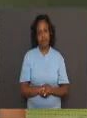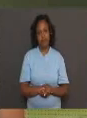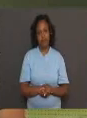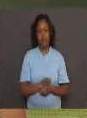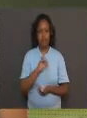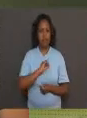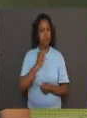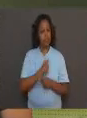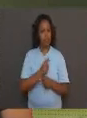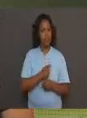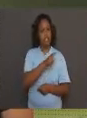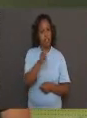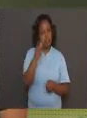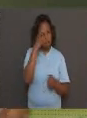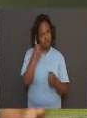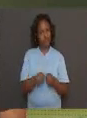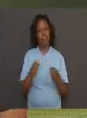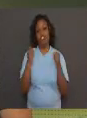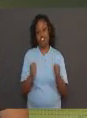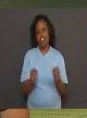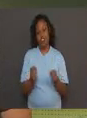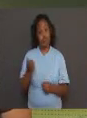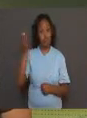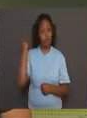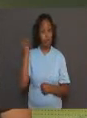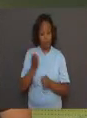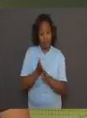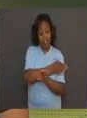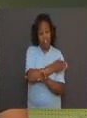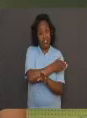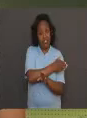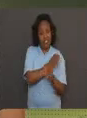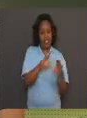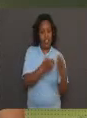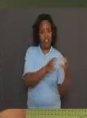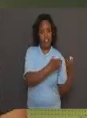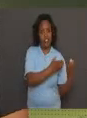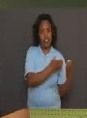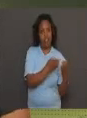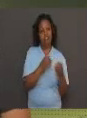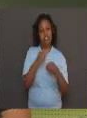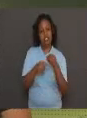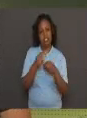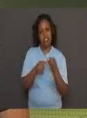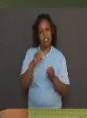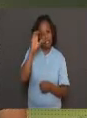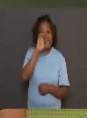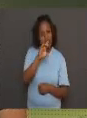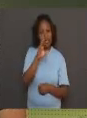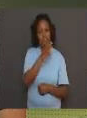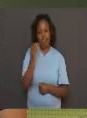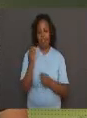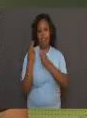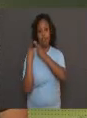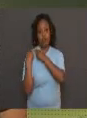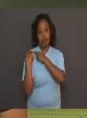I am sure you remember that in previous grades, we discussed the duties and